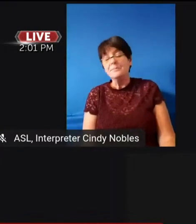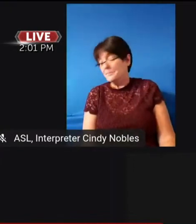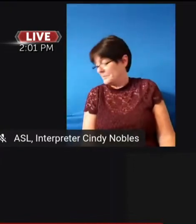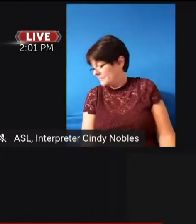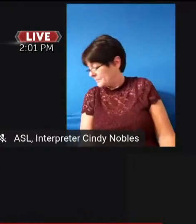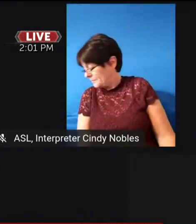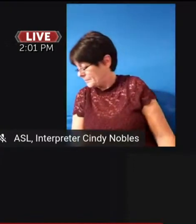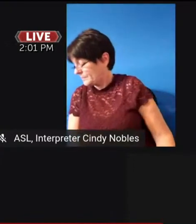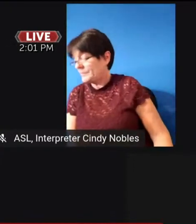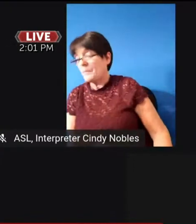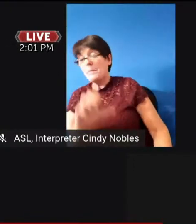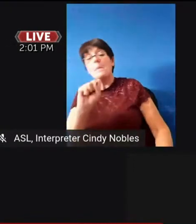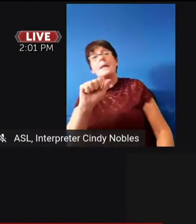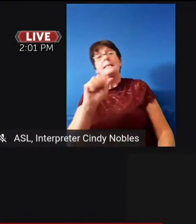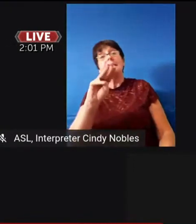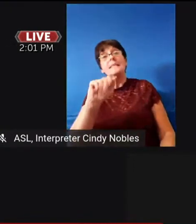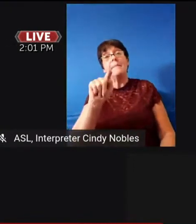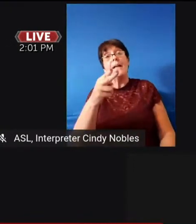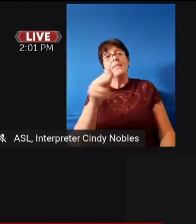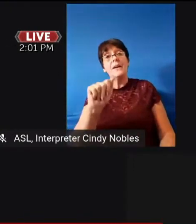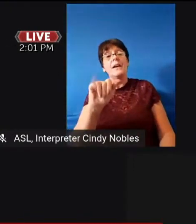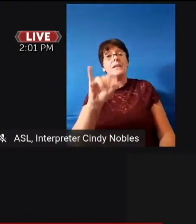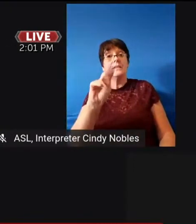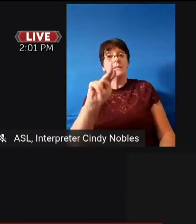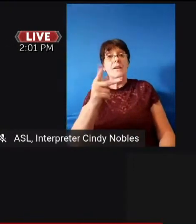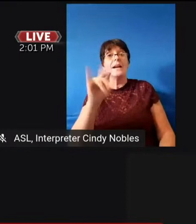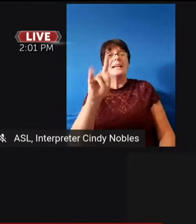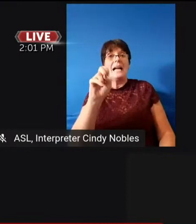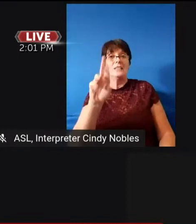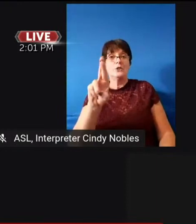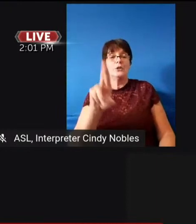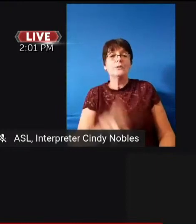Samantha Young, Kaiser Health News.